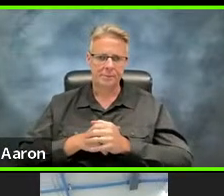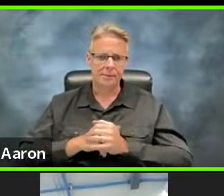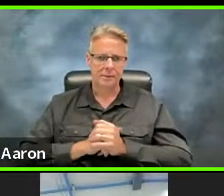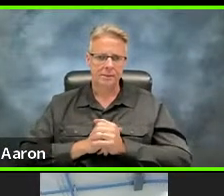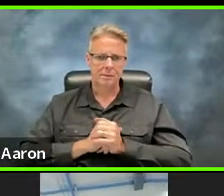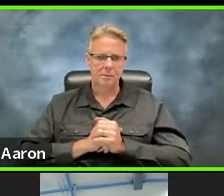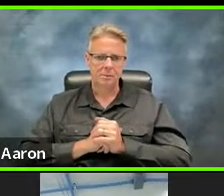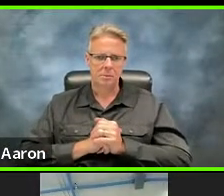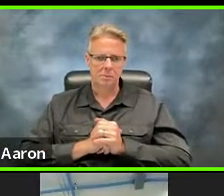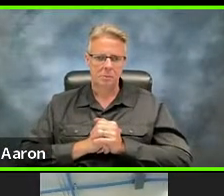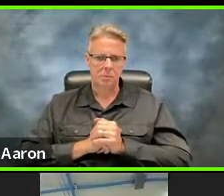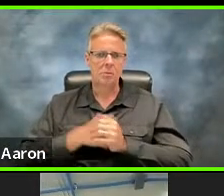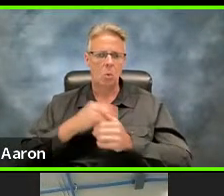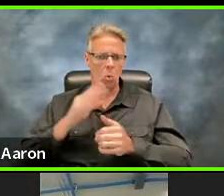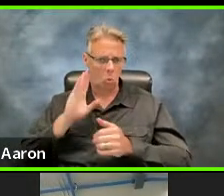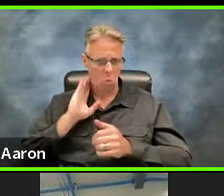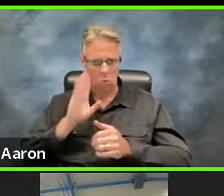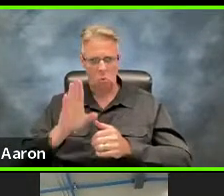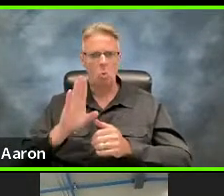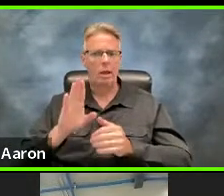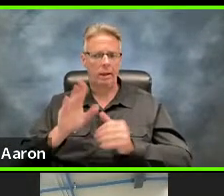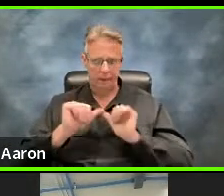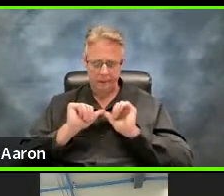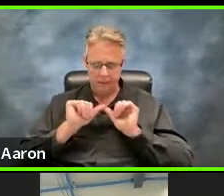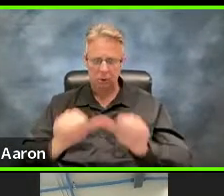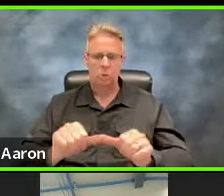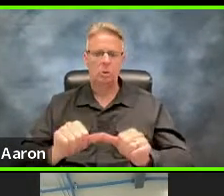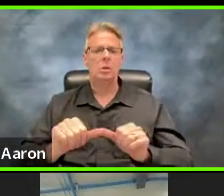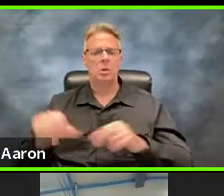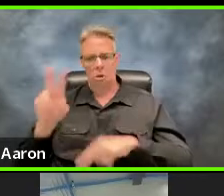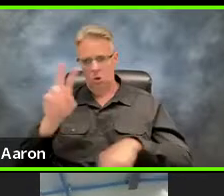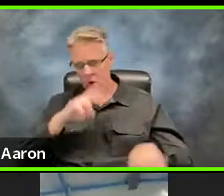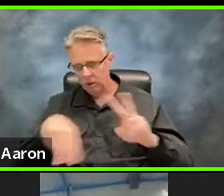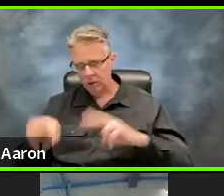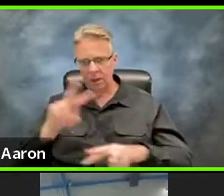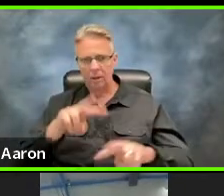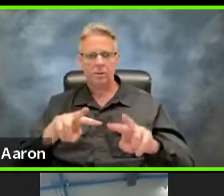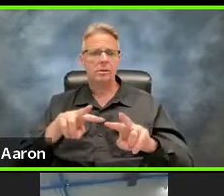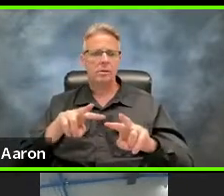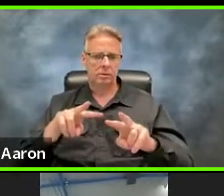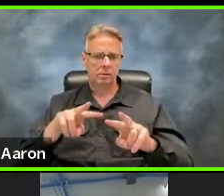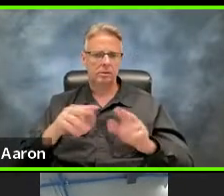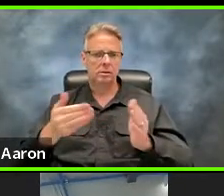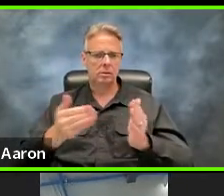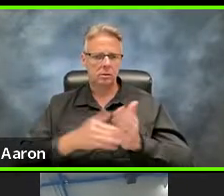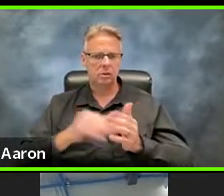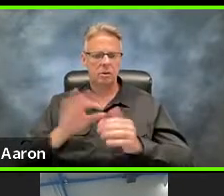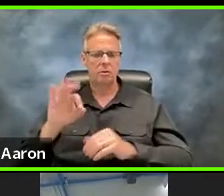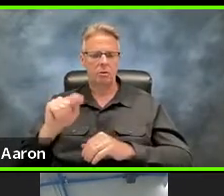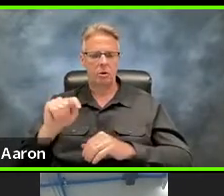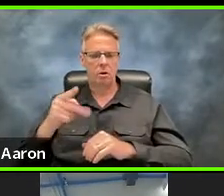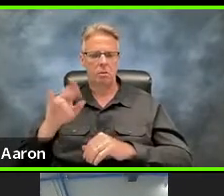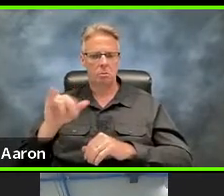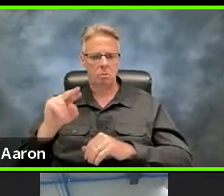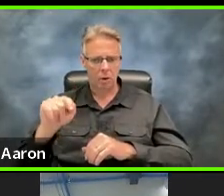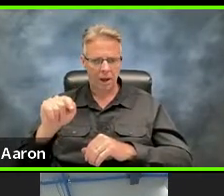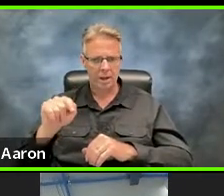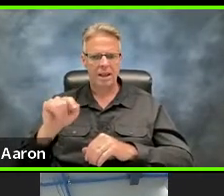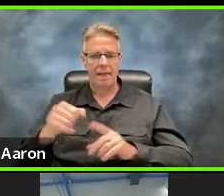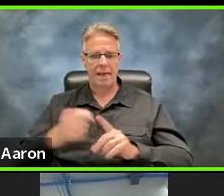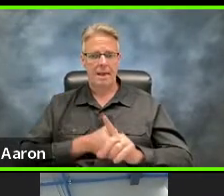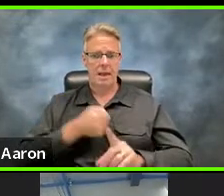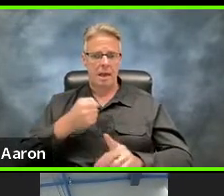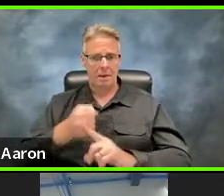We will continue to look at our footprint and impacts